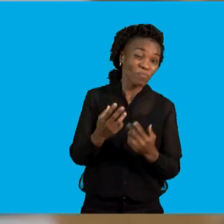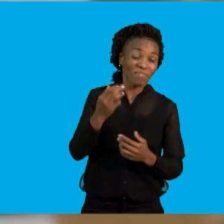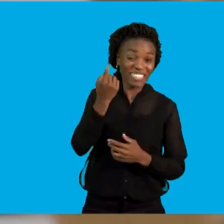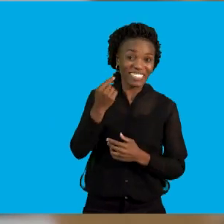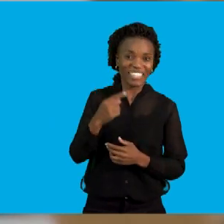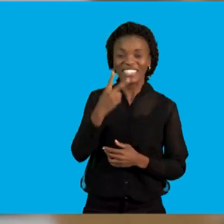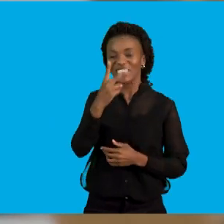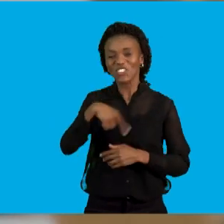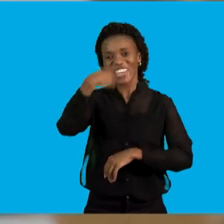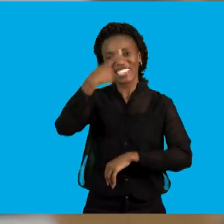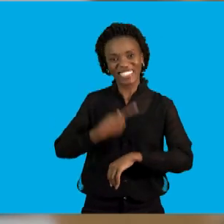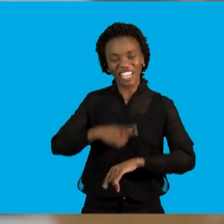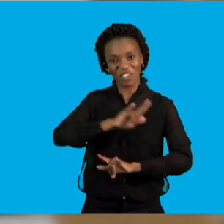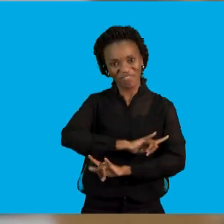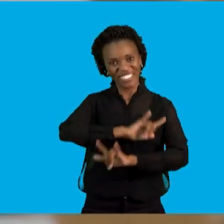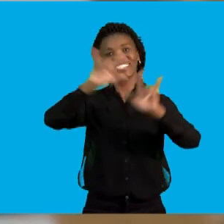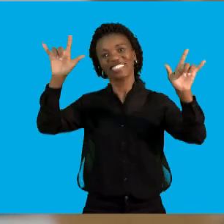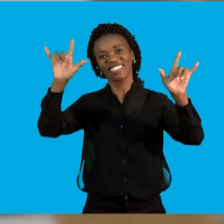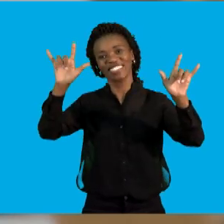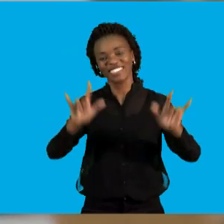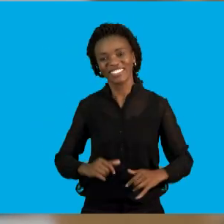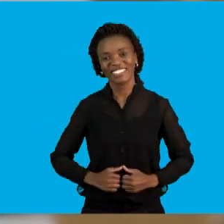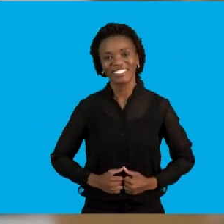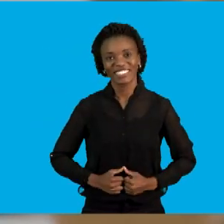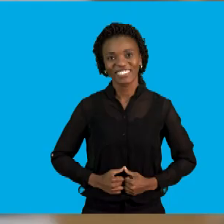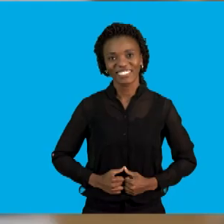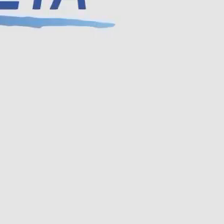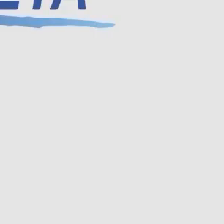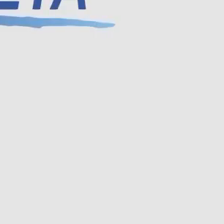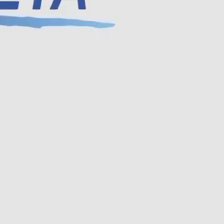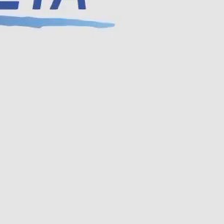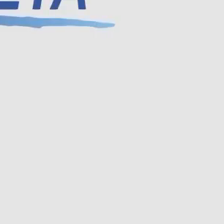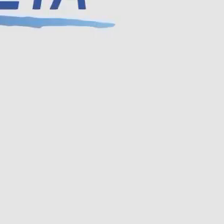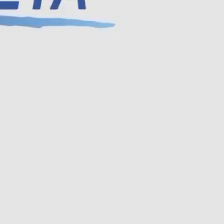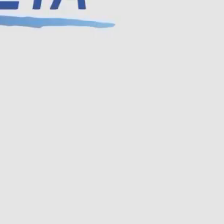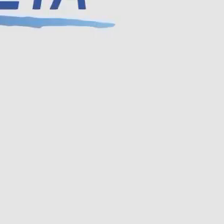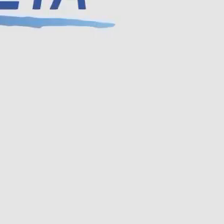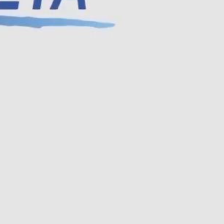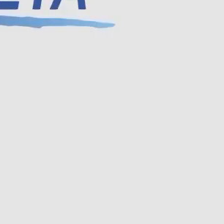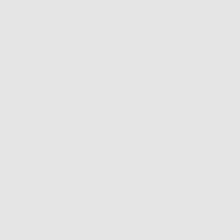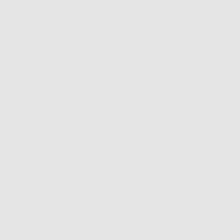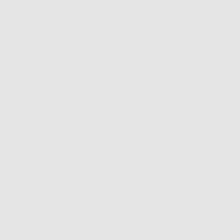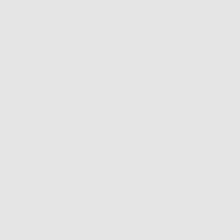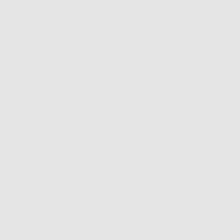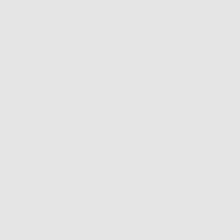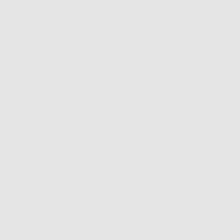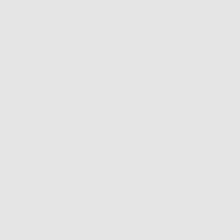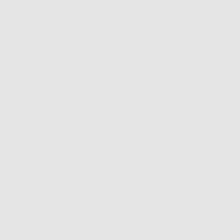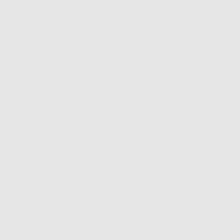and bar scale. Thank you for joining me. I'll see you again next time.